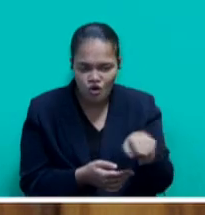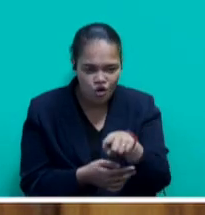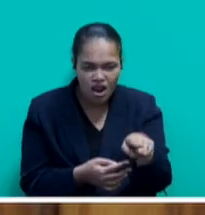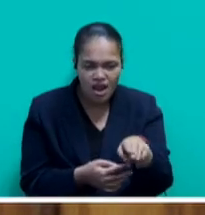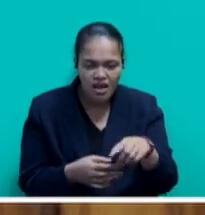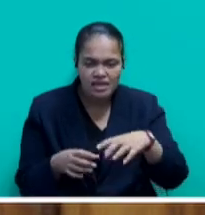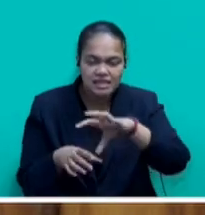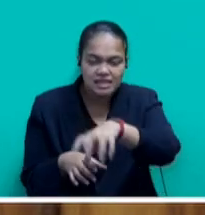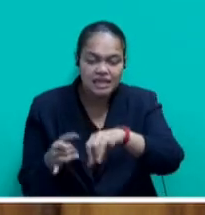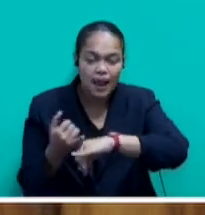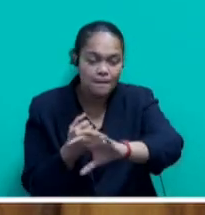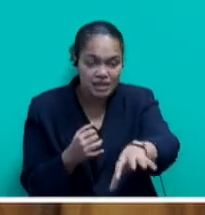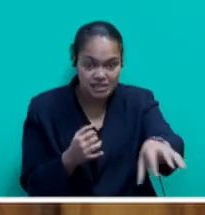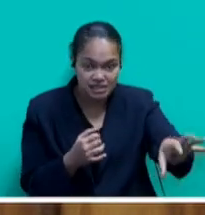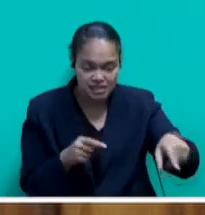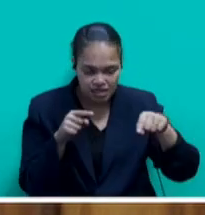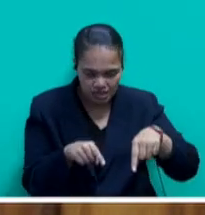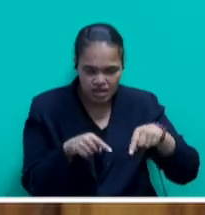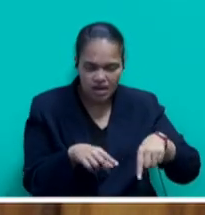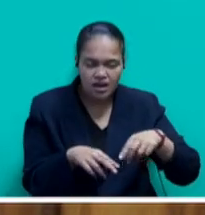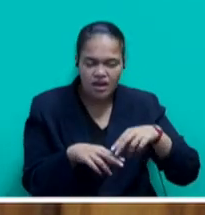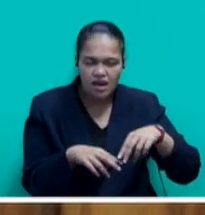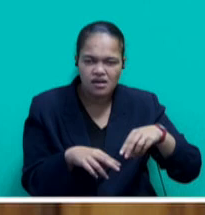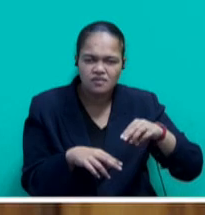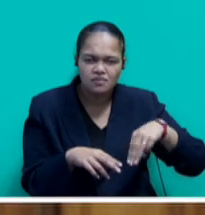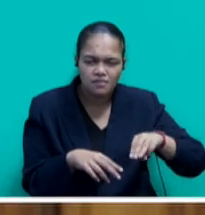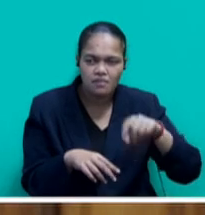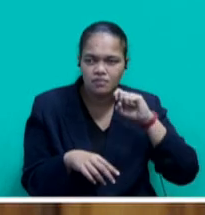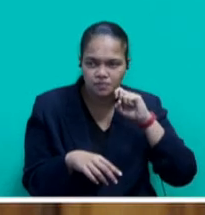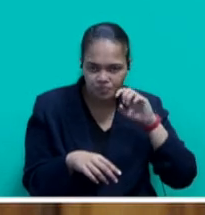are formalized. Last week, Mr.